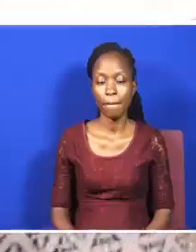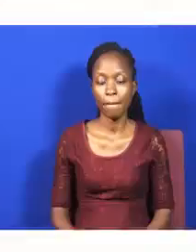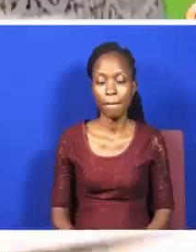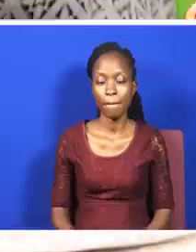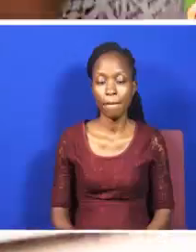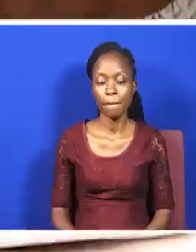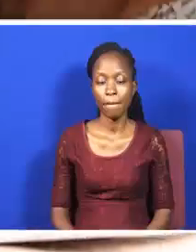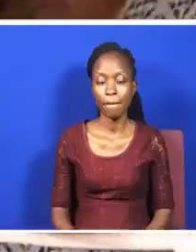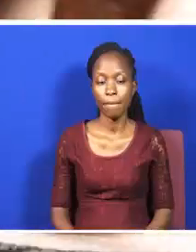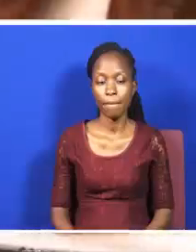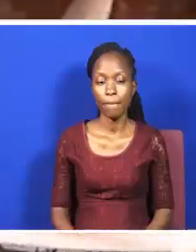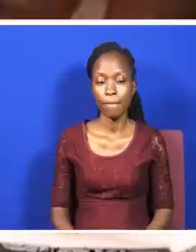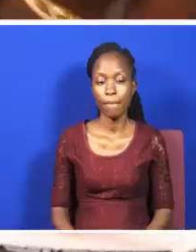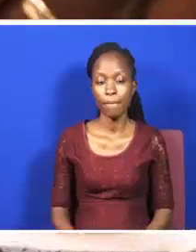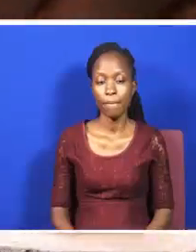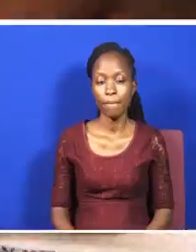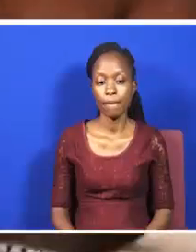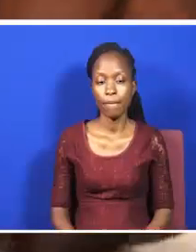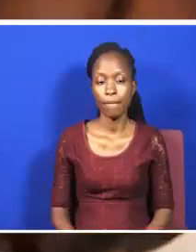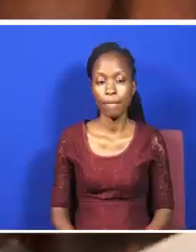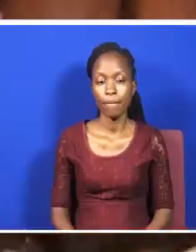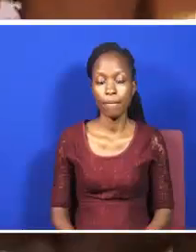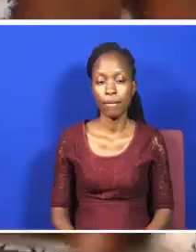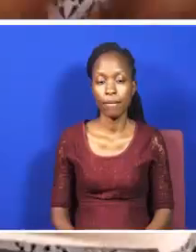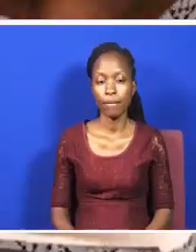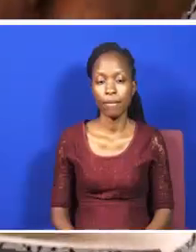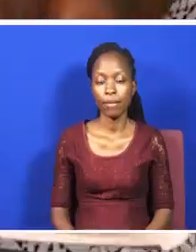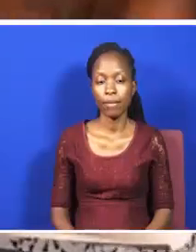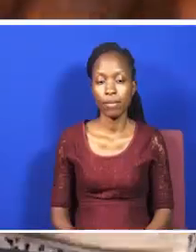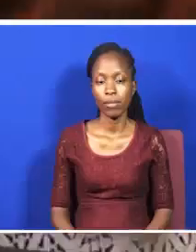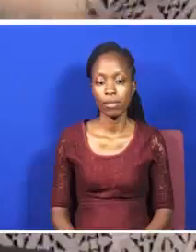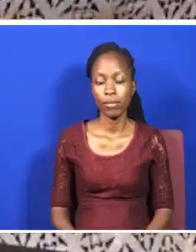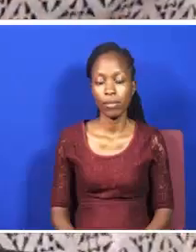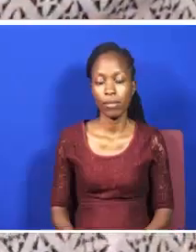Then we turn it and do another folding.